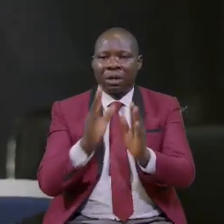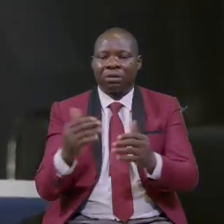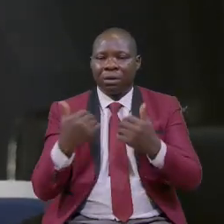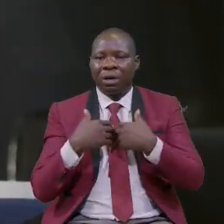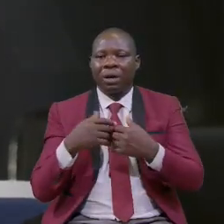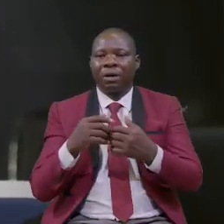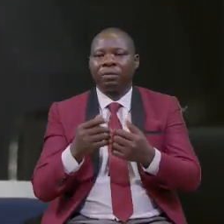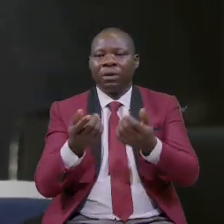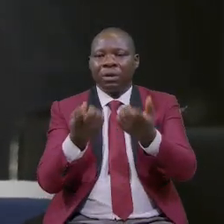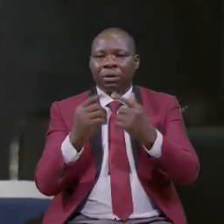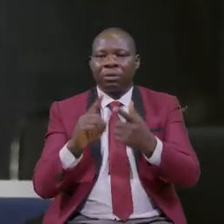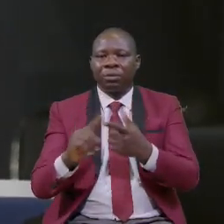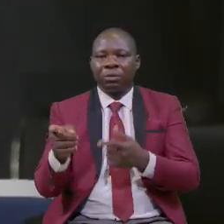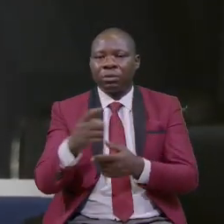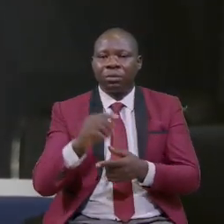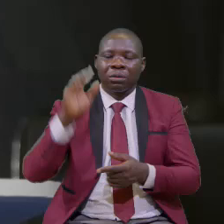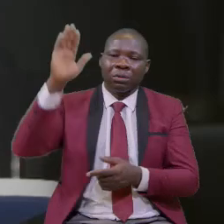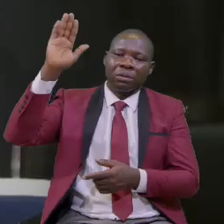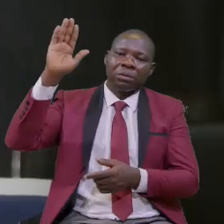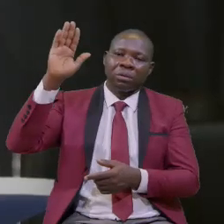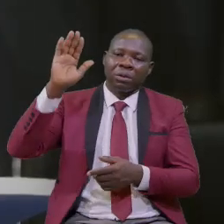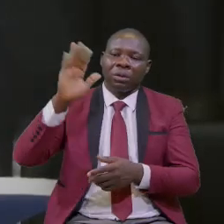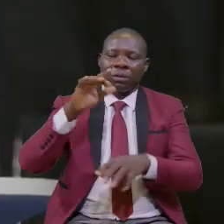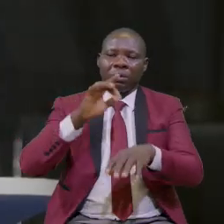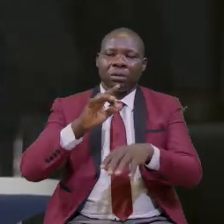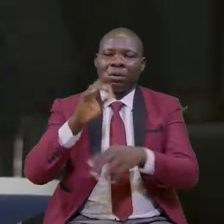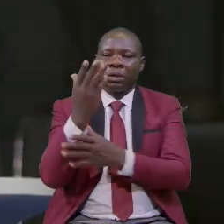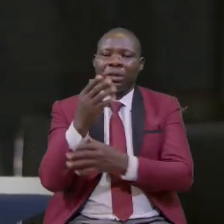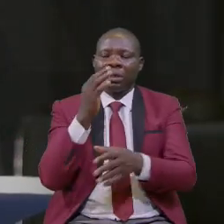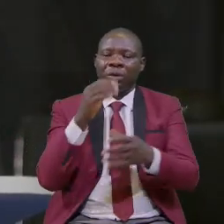up. And once you do that, they will locate you.